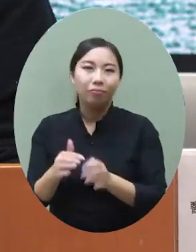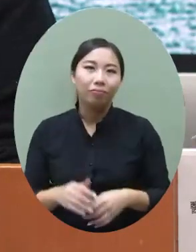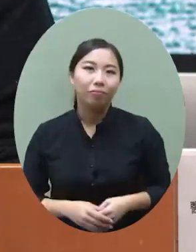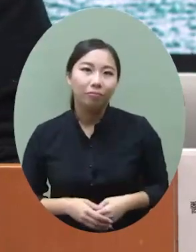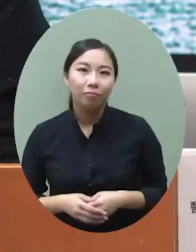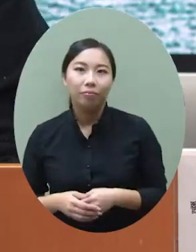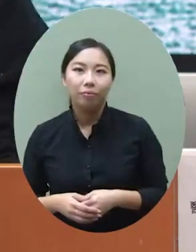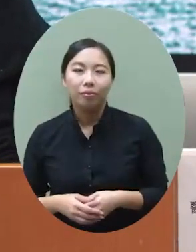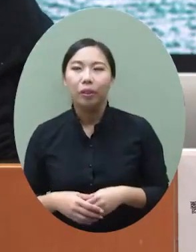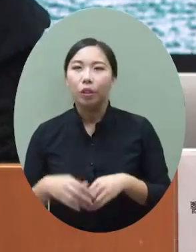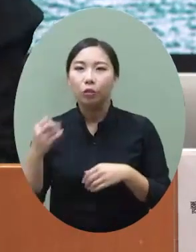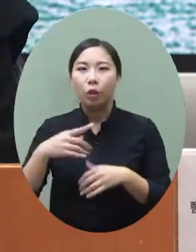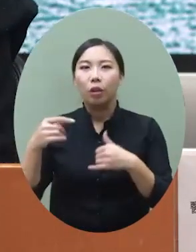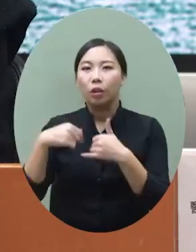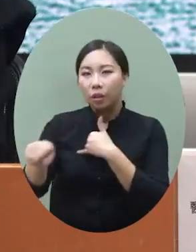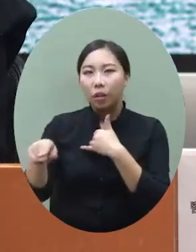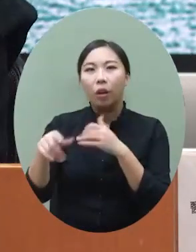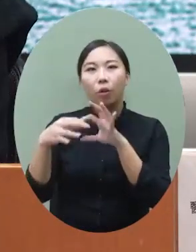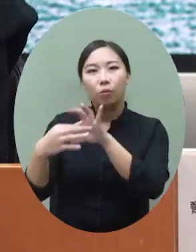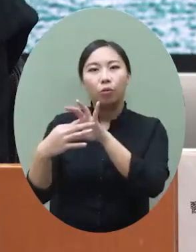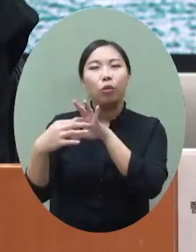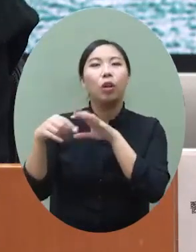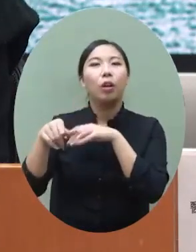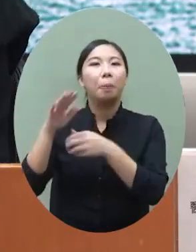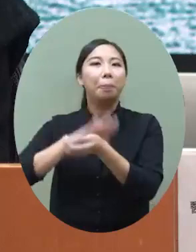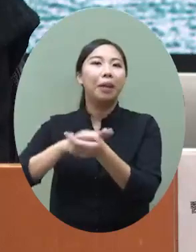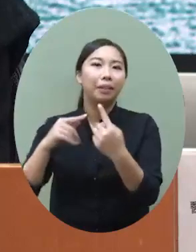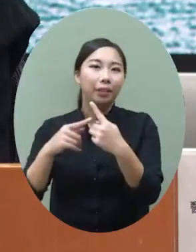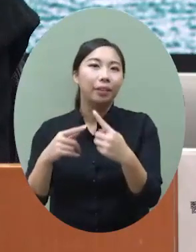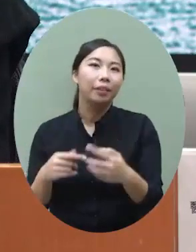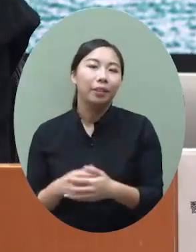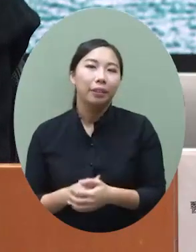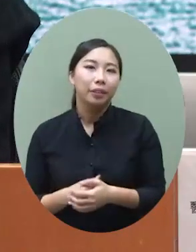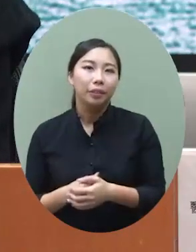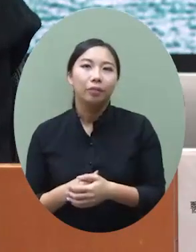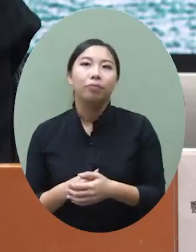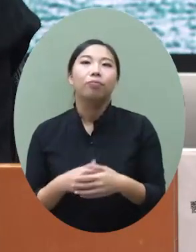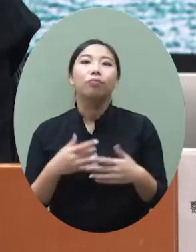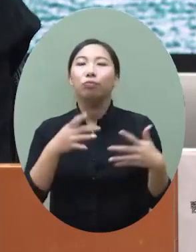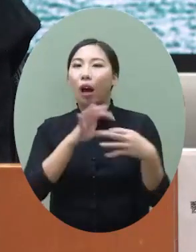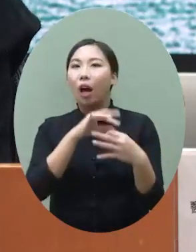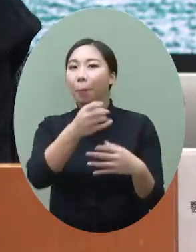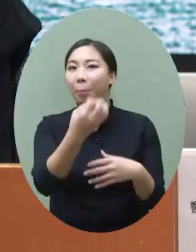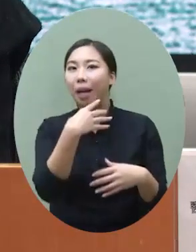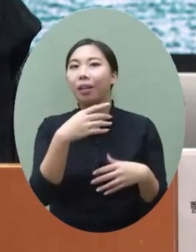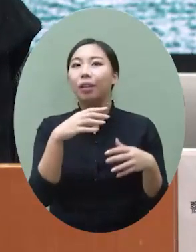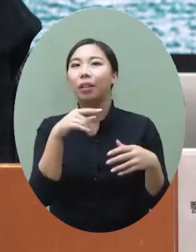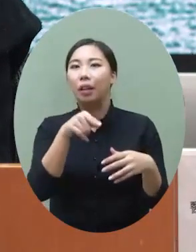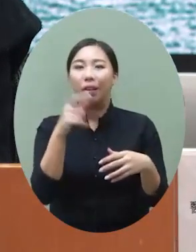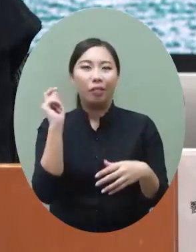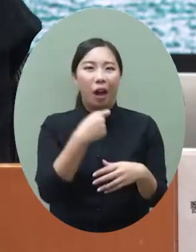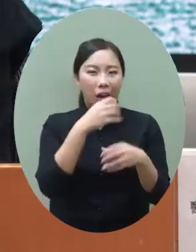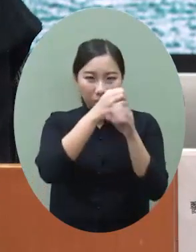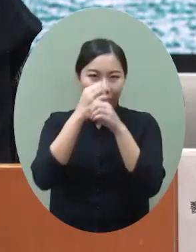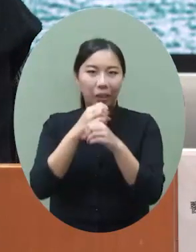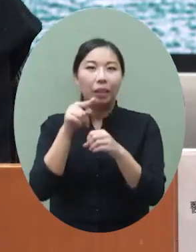the shorter turnaround test, we are evaluating some antigen tests and to see whether it can